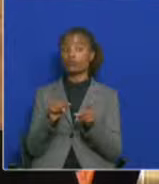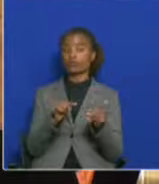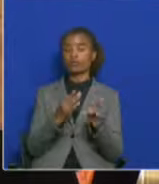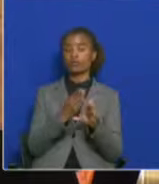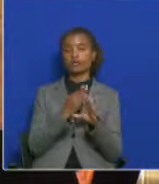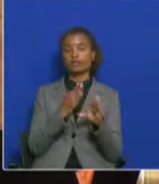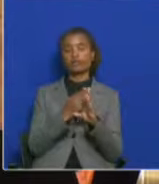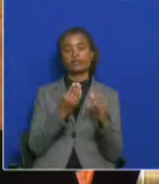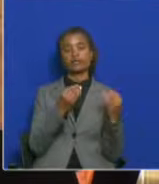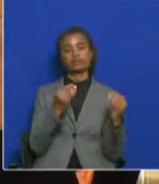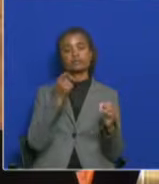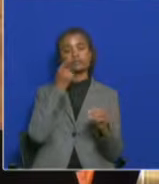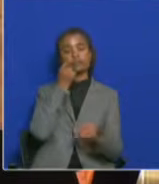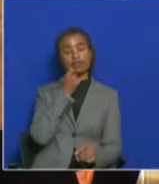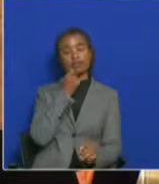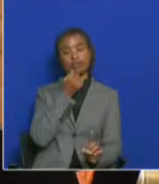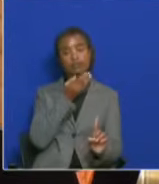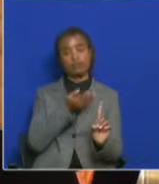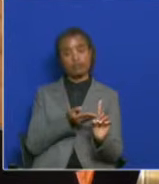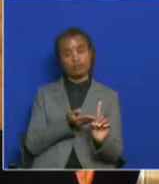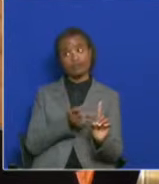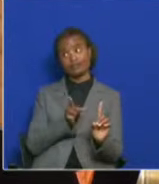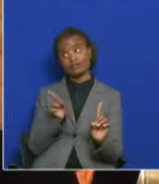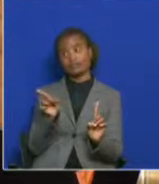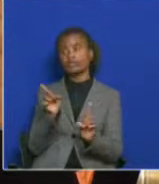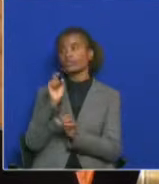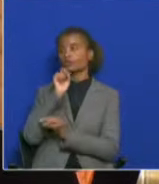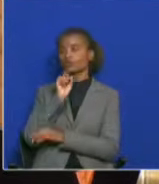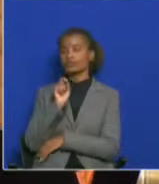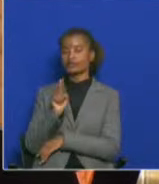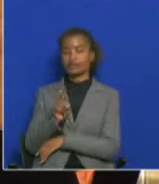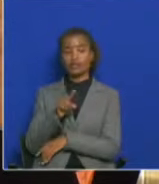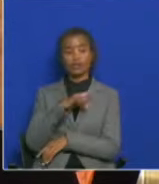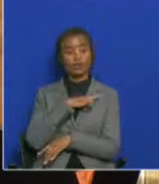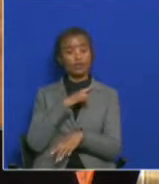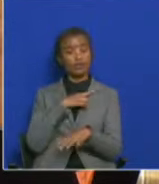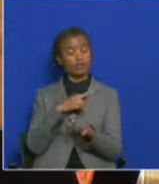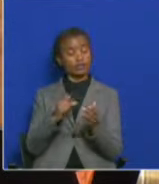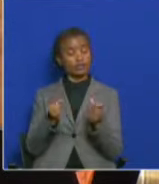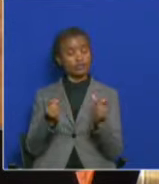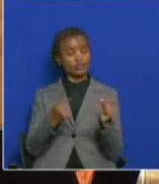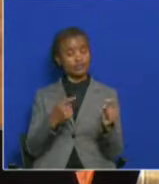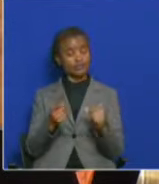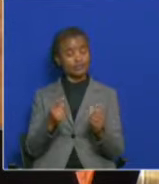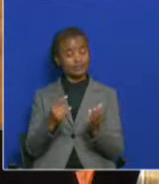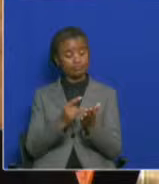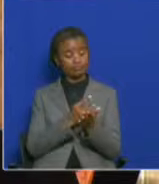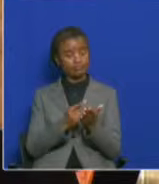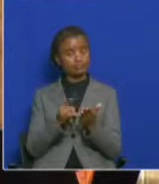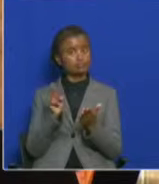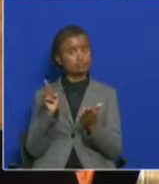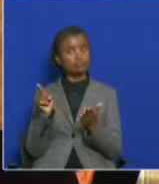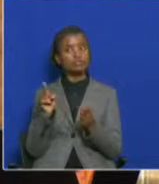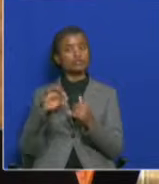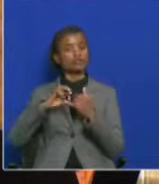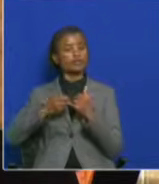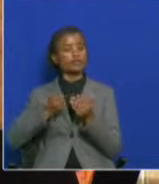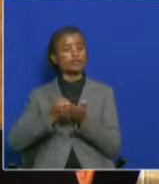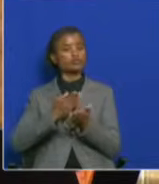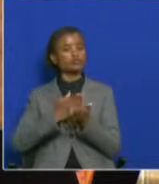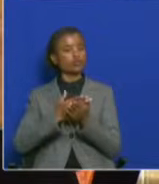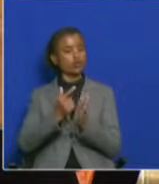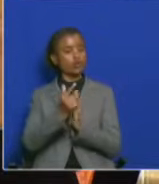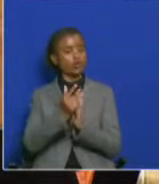And it certainly appears from these chats that there was no attempt to enforce the law, either in relation to